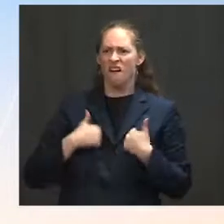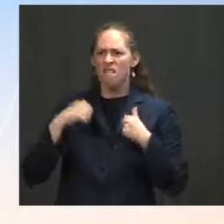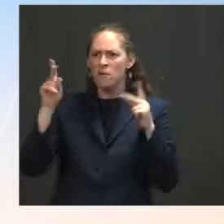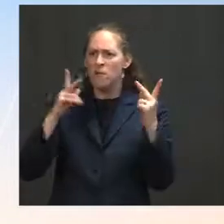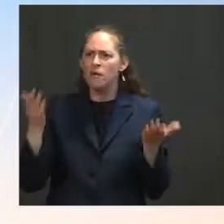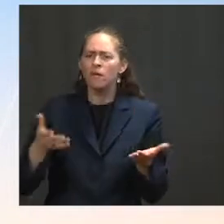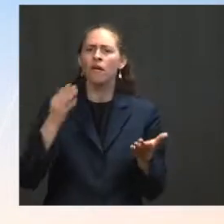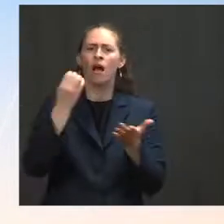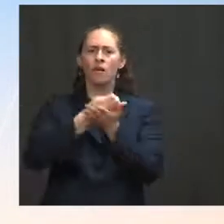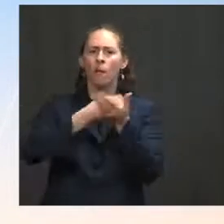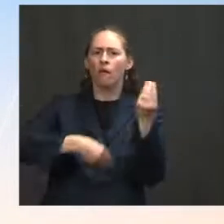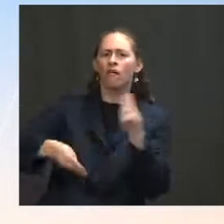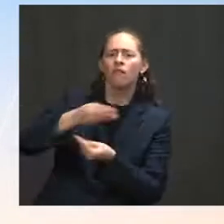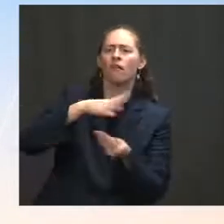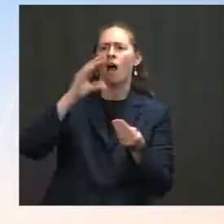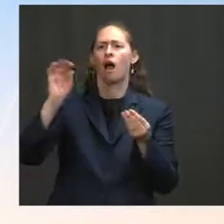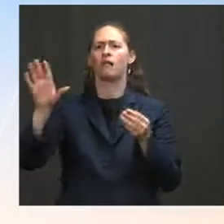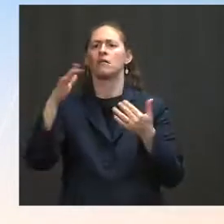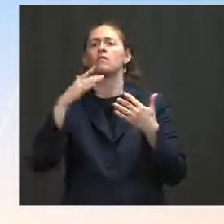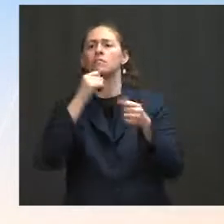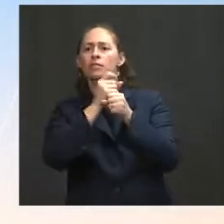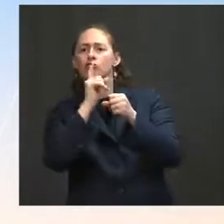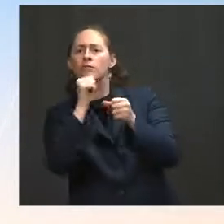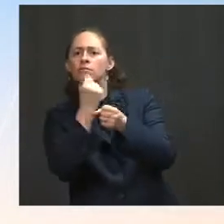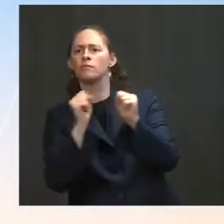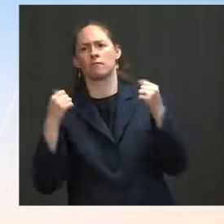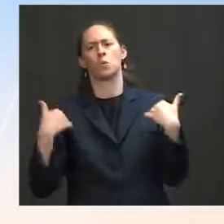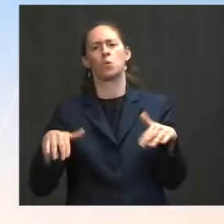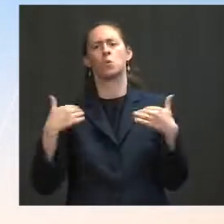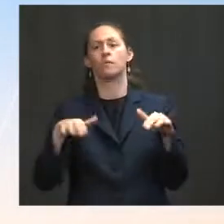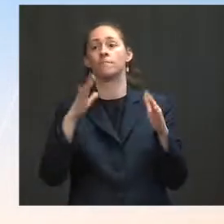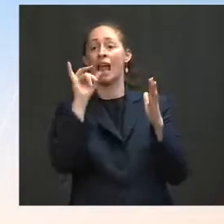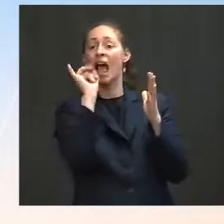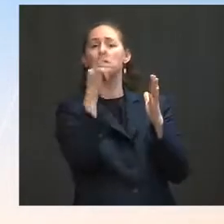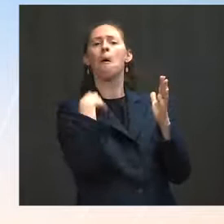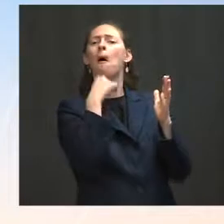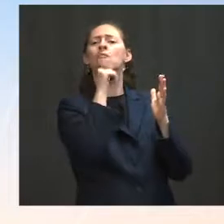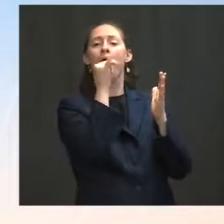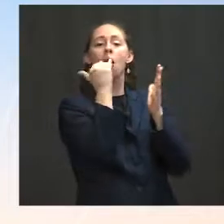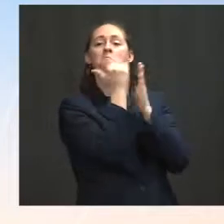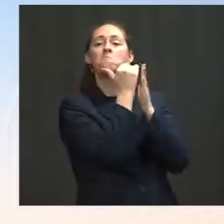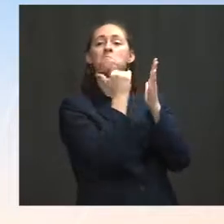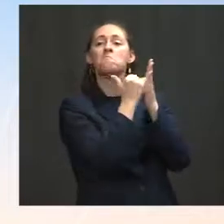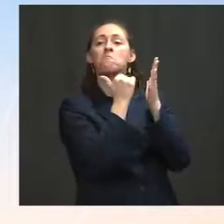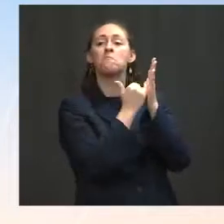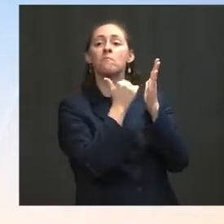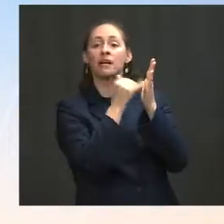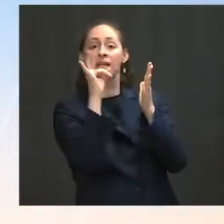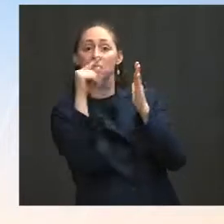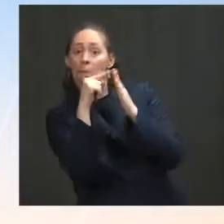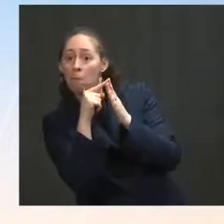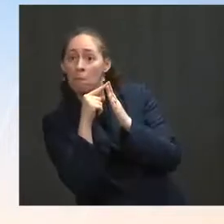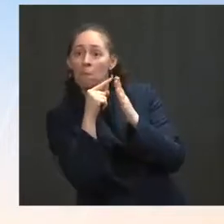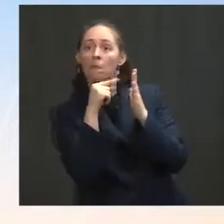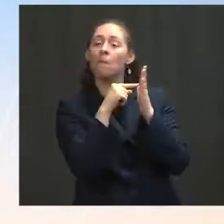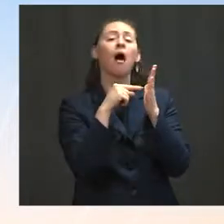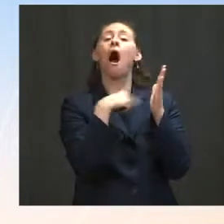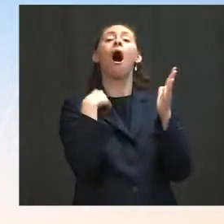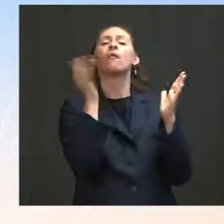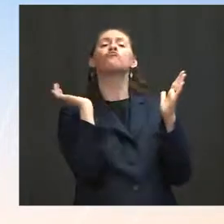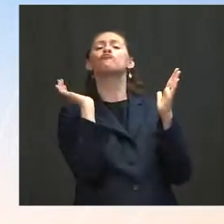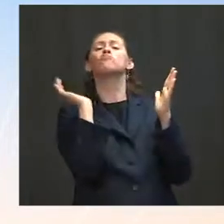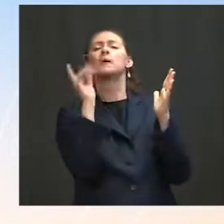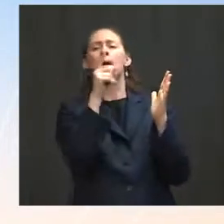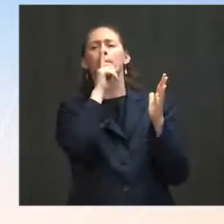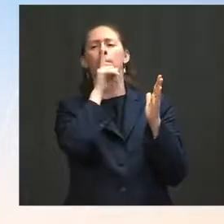not provide that list to say if the attack is not on critical infrastructure, we're not going to take action. That was not the restriction he gave